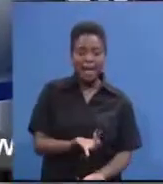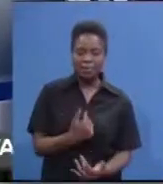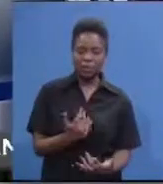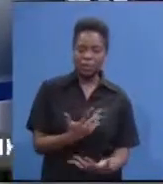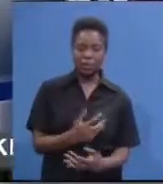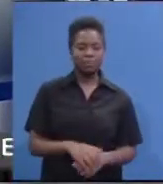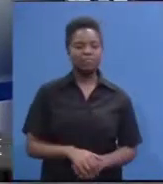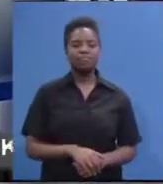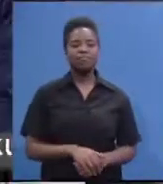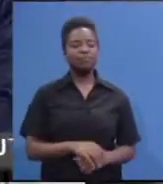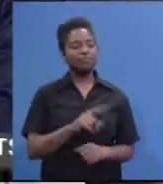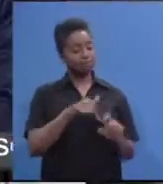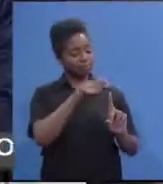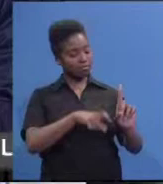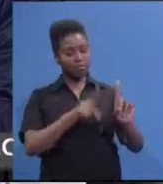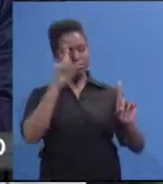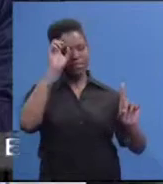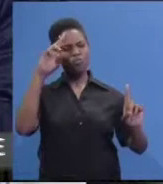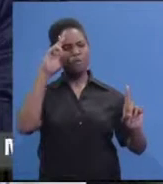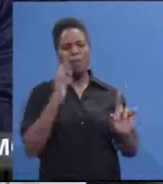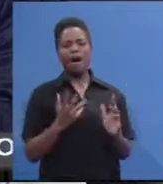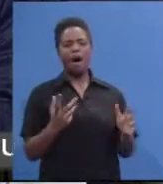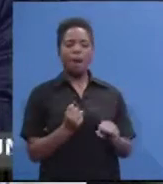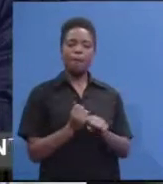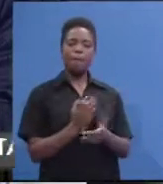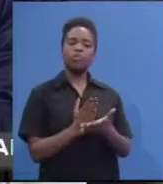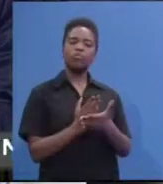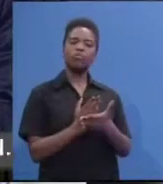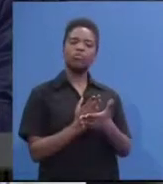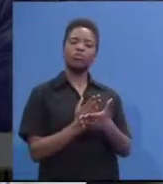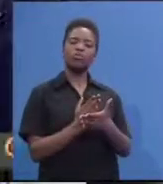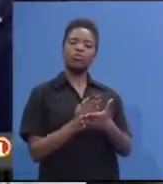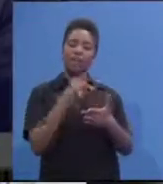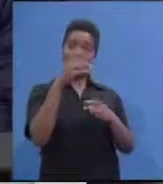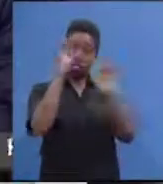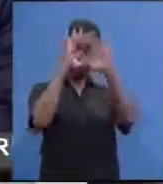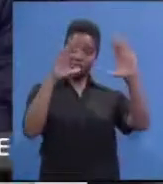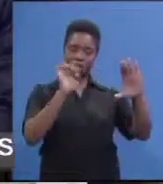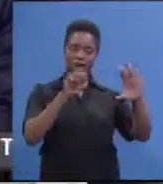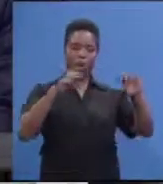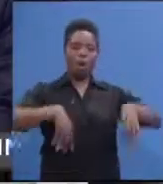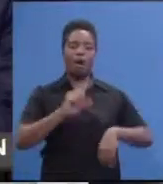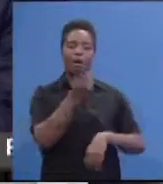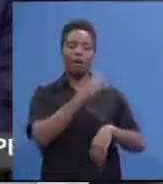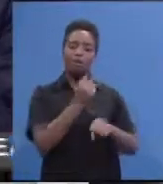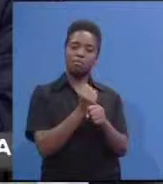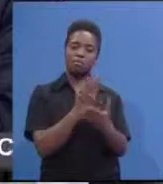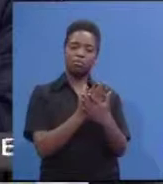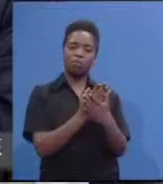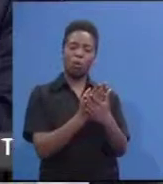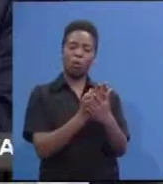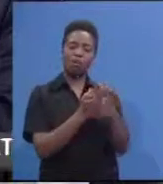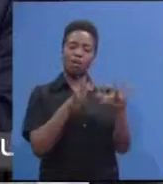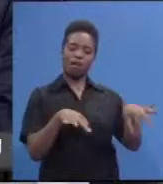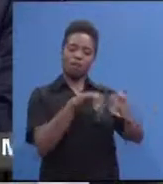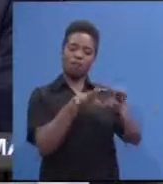alive? Well, you know, keeping his memory alive is to keep one of the things that I think he was asked a question